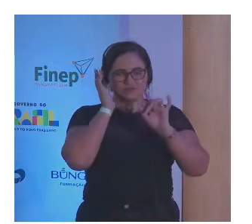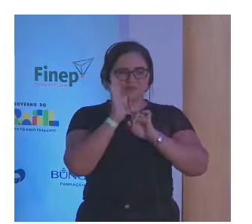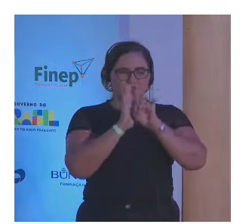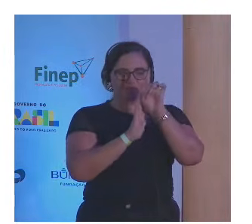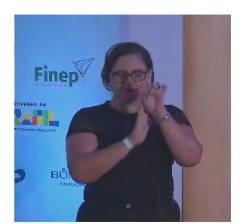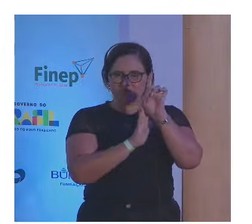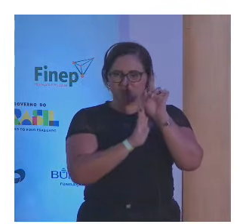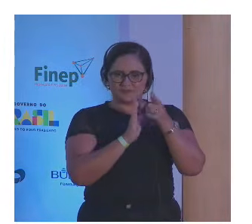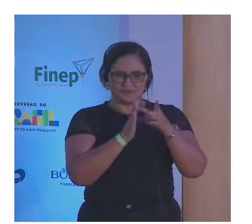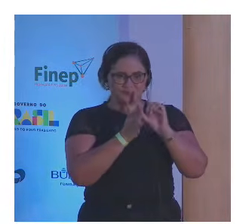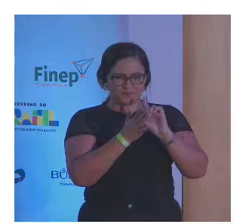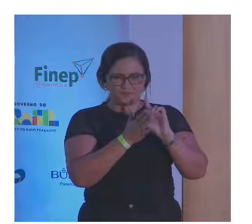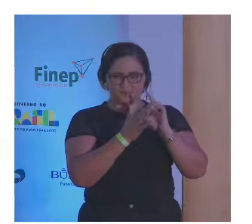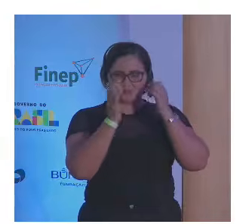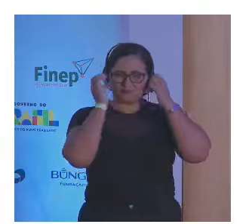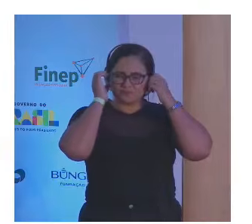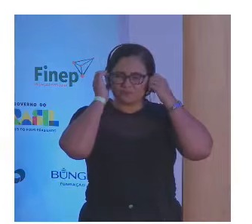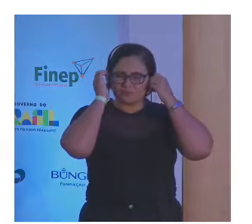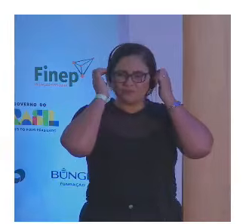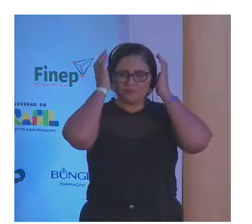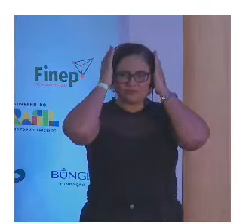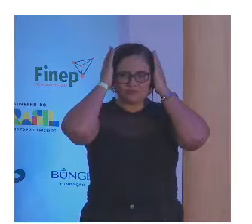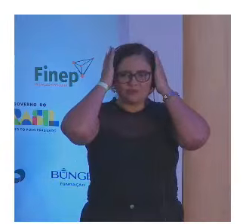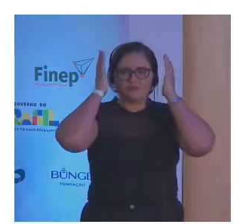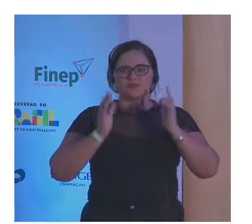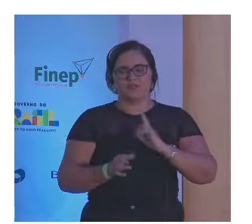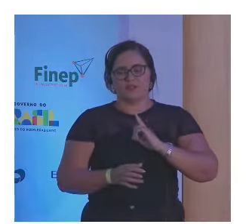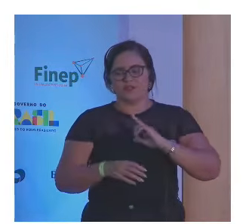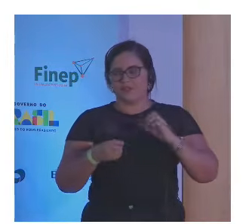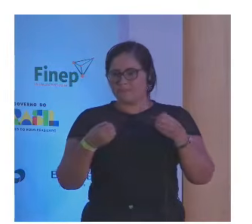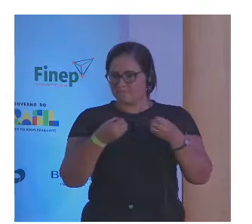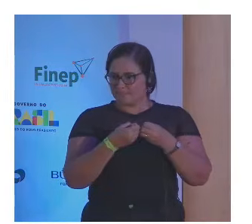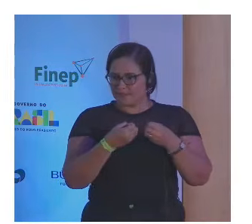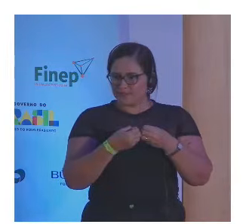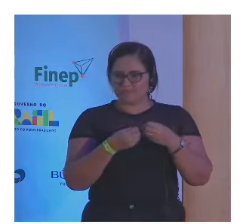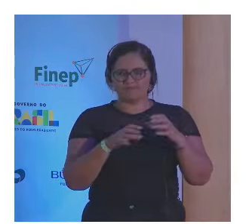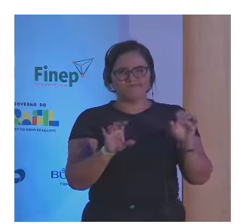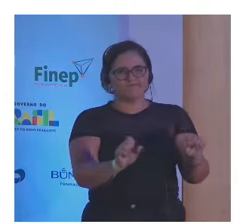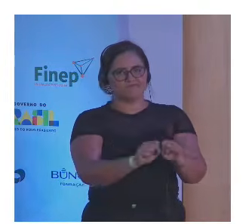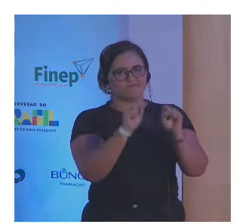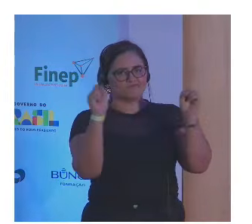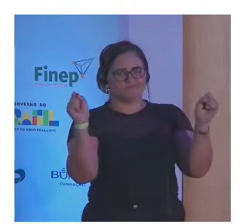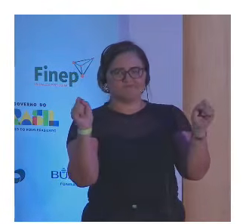levels. We are about to break that. And